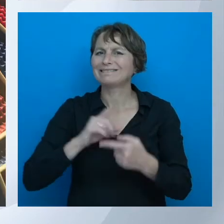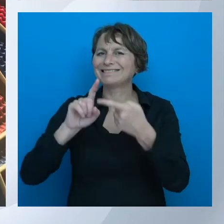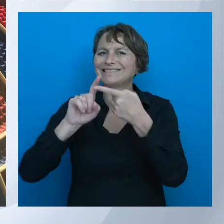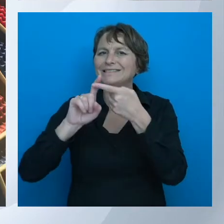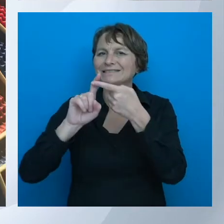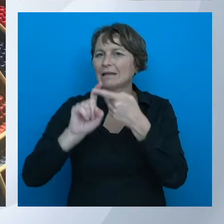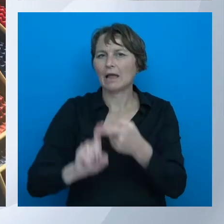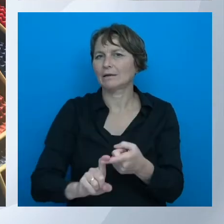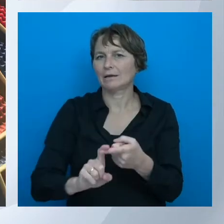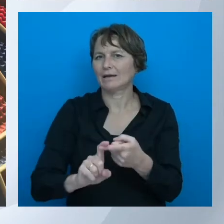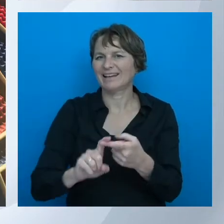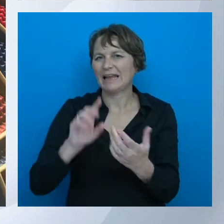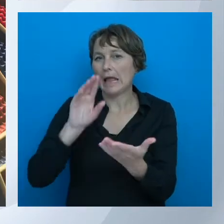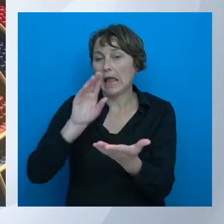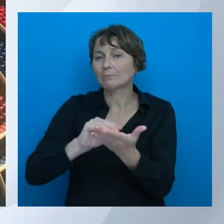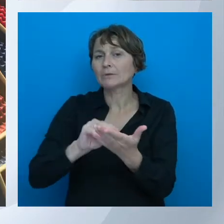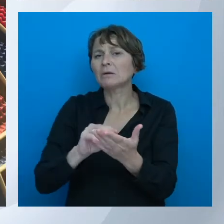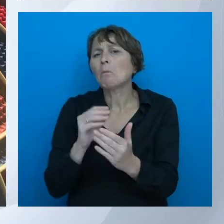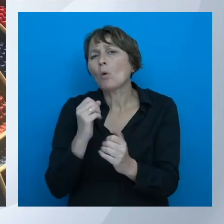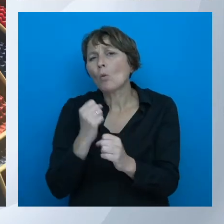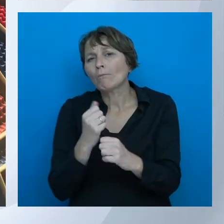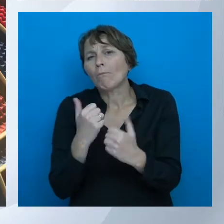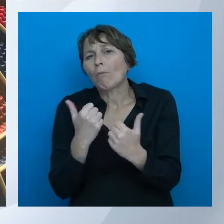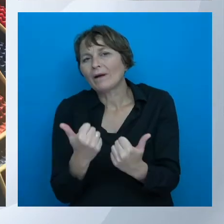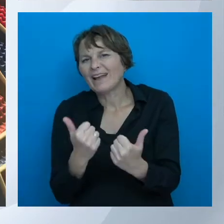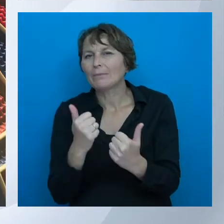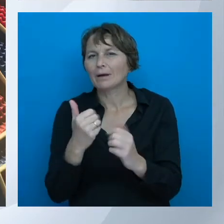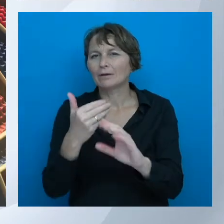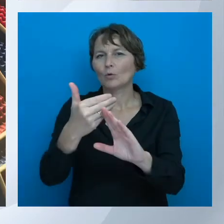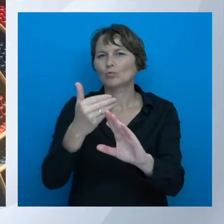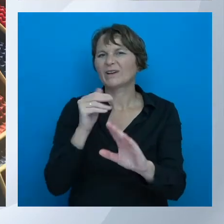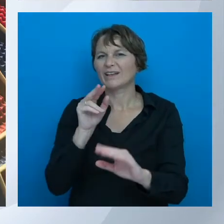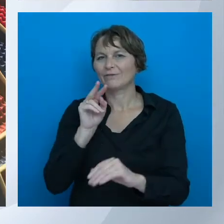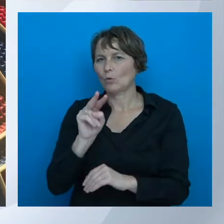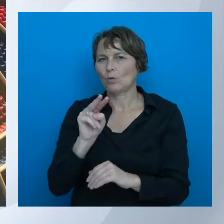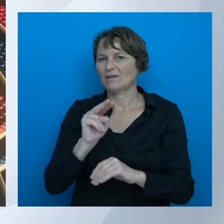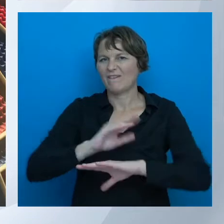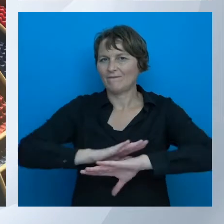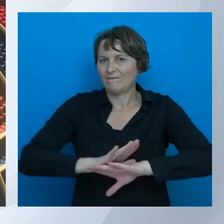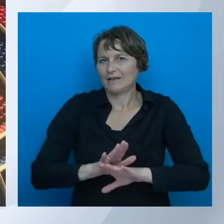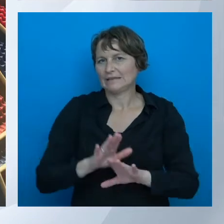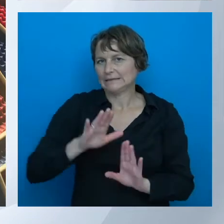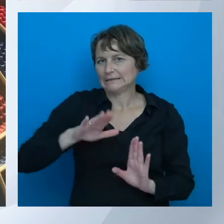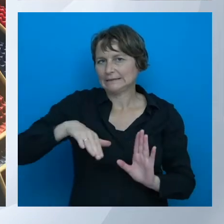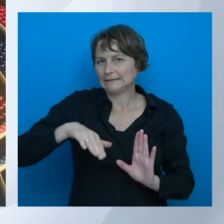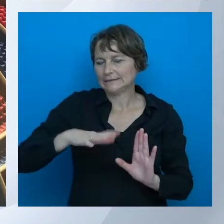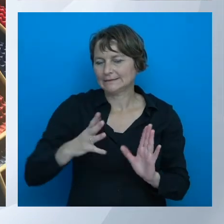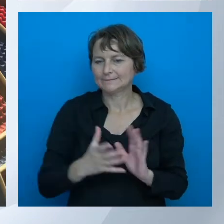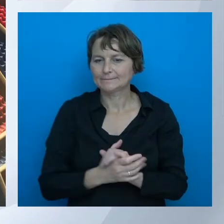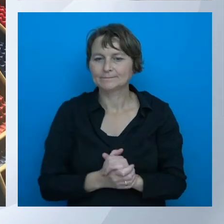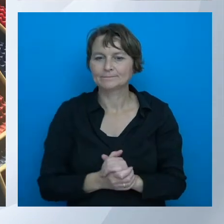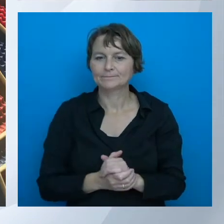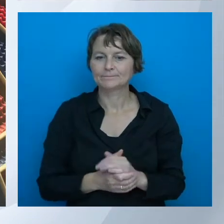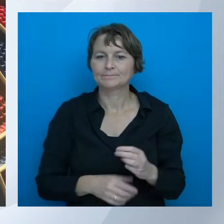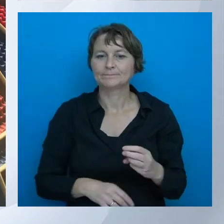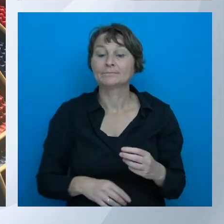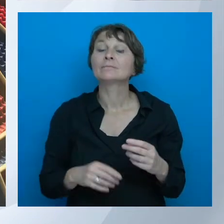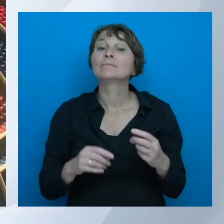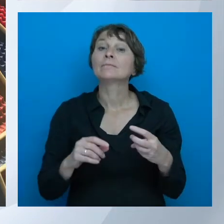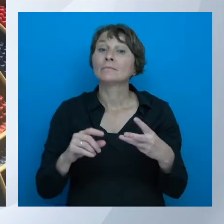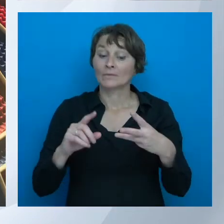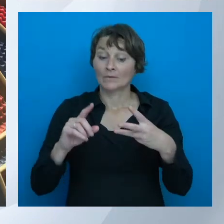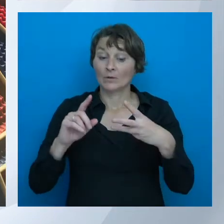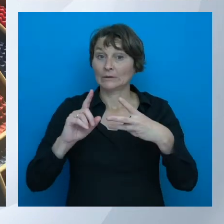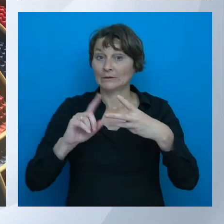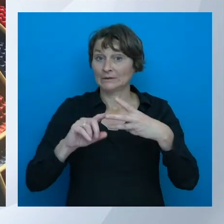It's working fine, but still preview. Now, the second thing is that currently the static app service